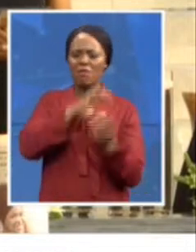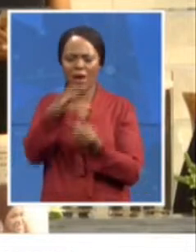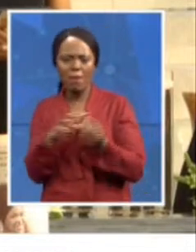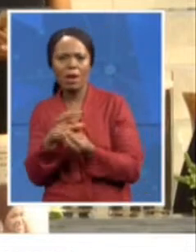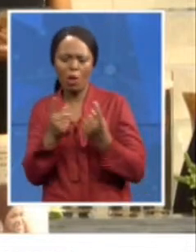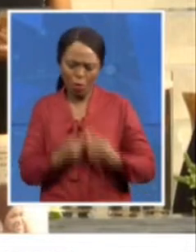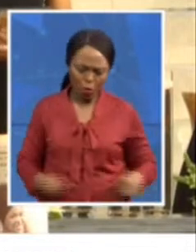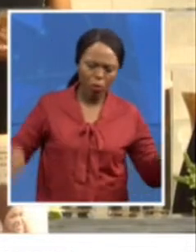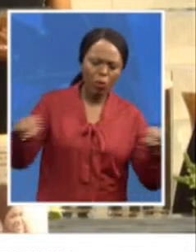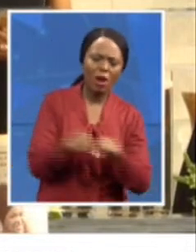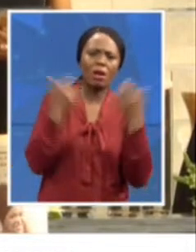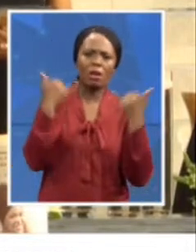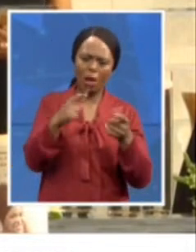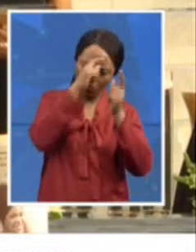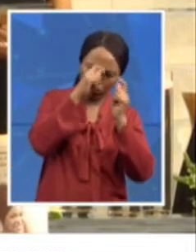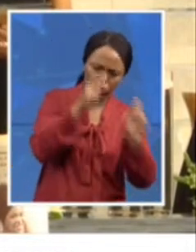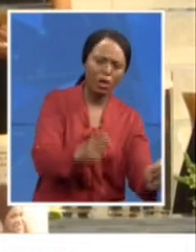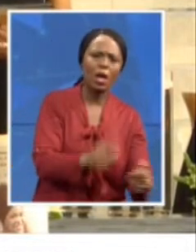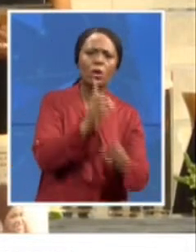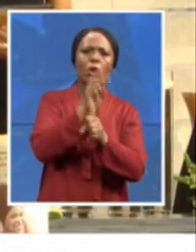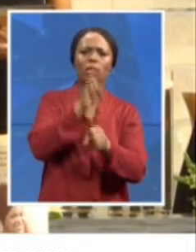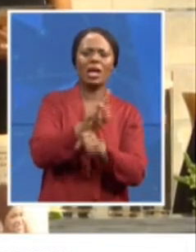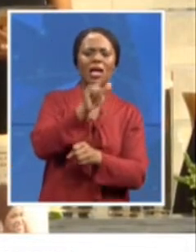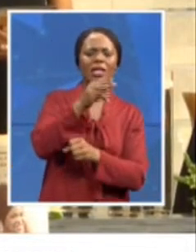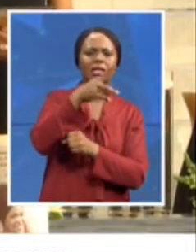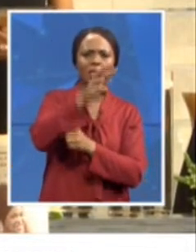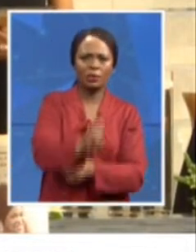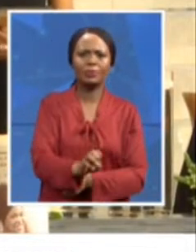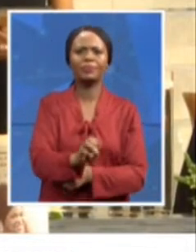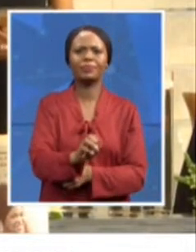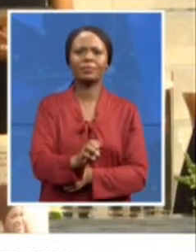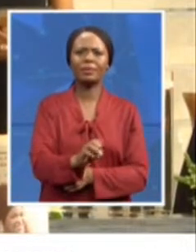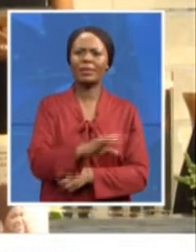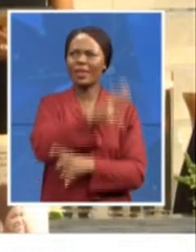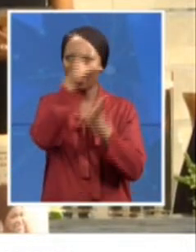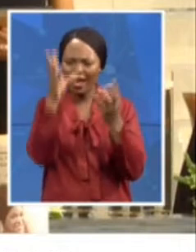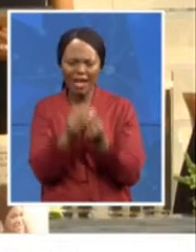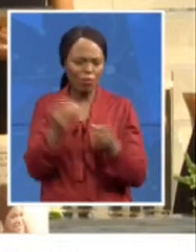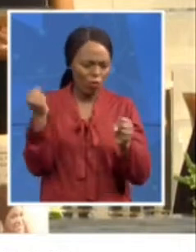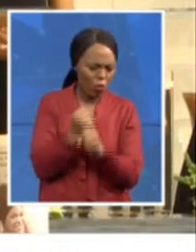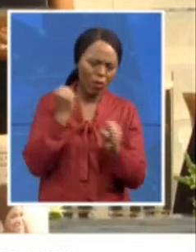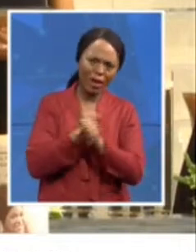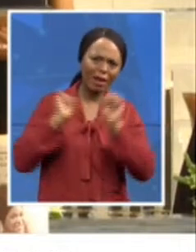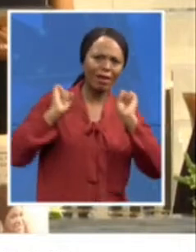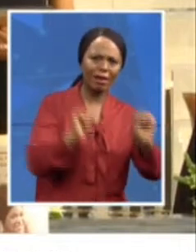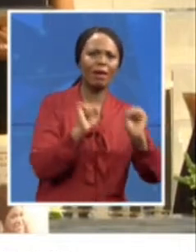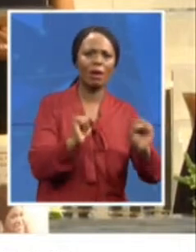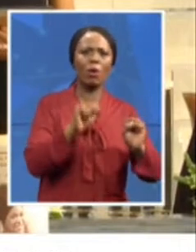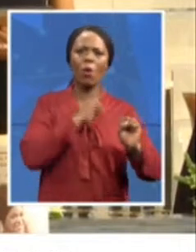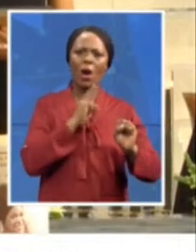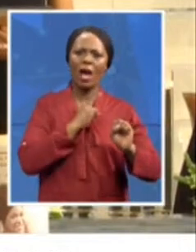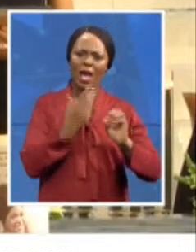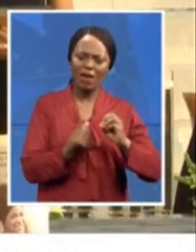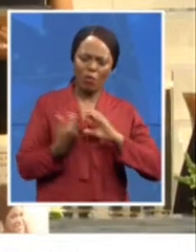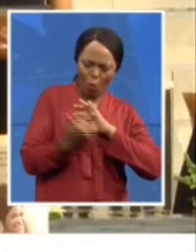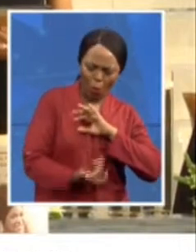all her splendor, all her complex humanity, in her capacity to sacrifice it all and love regardless, then her vision for South Africa